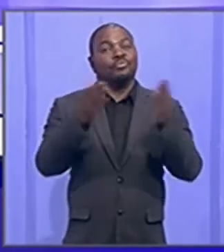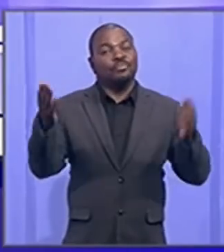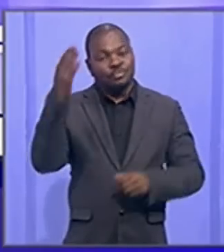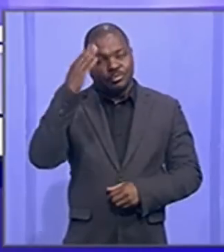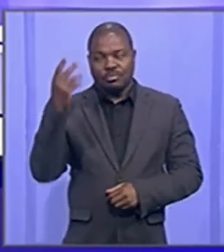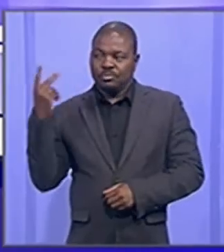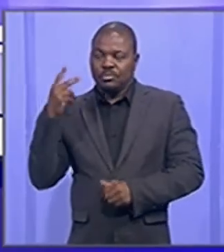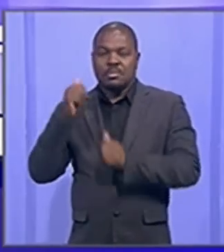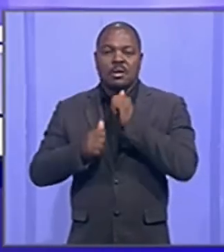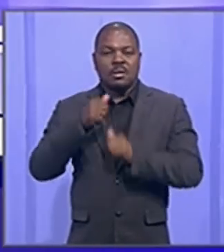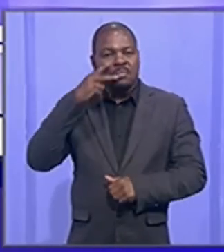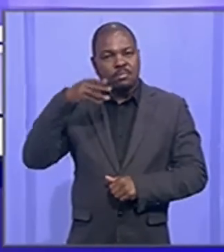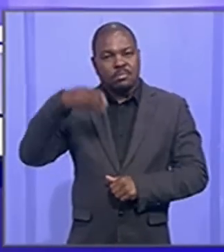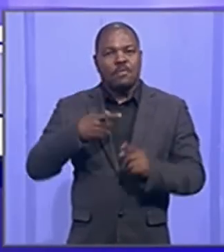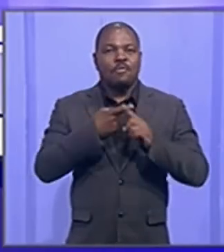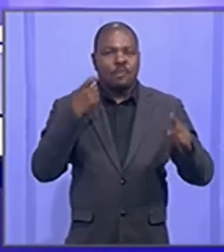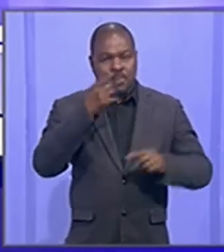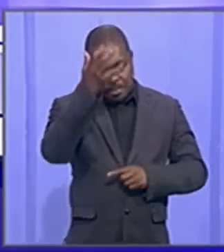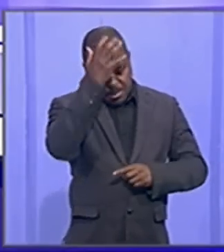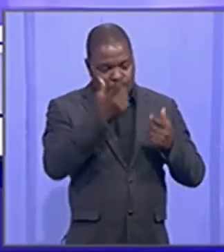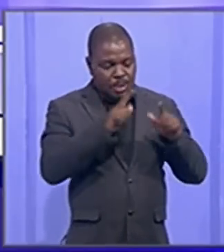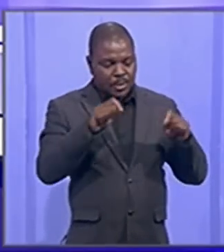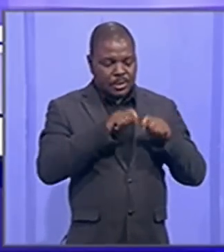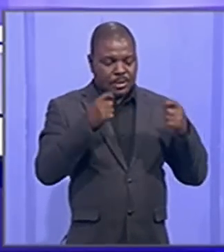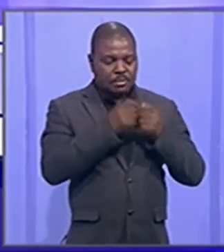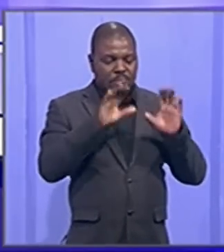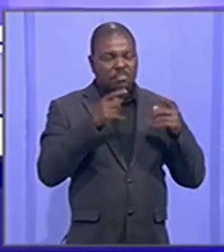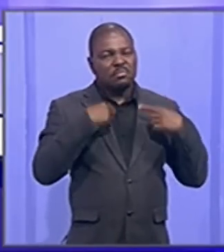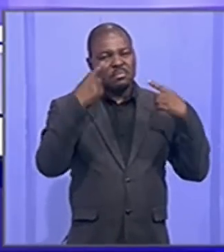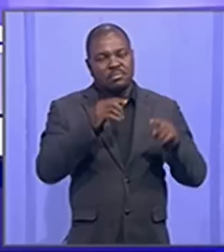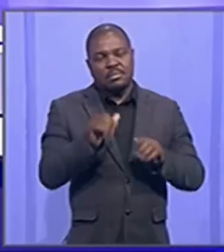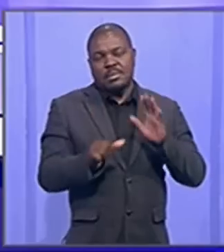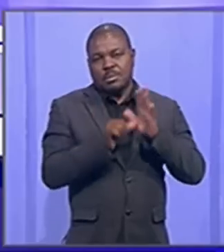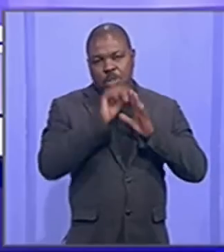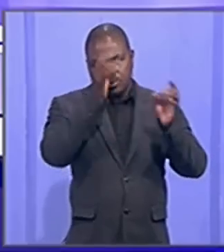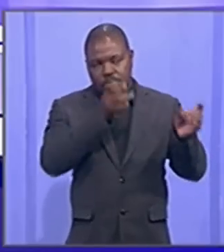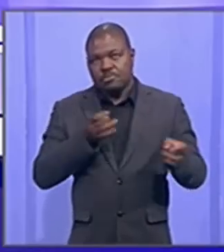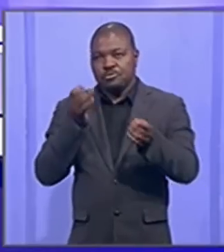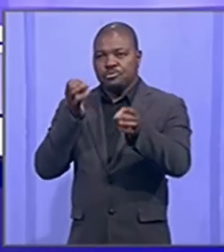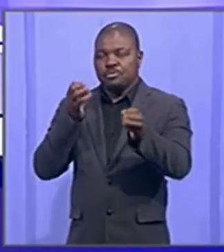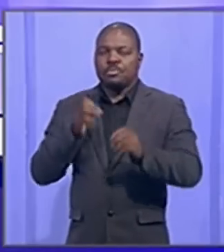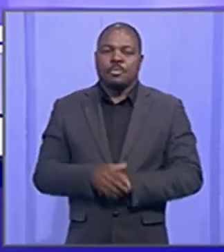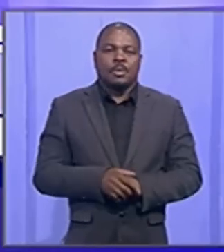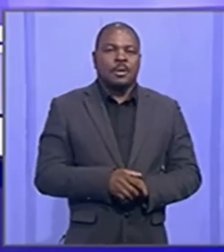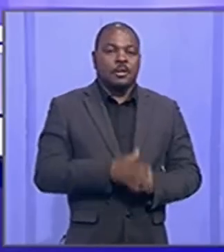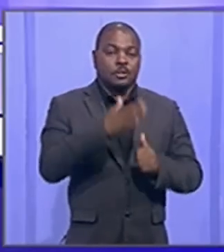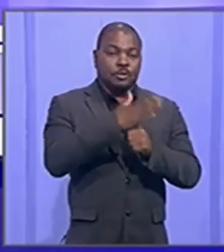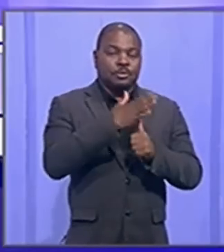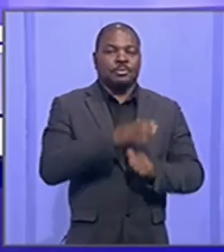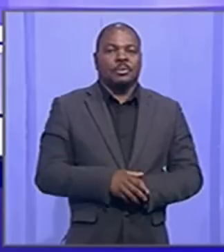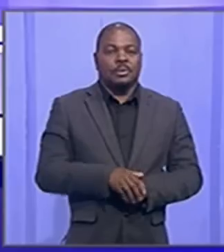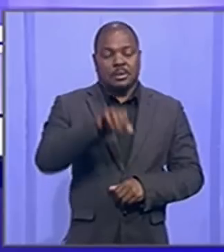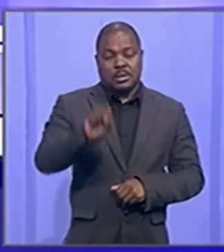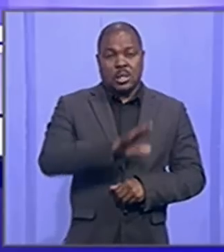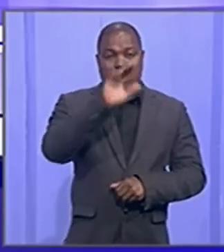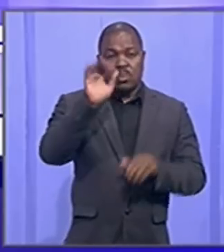nna le wa rrao ka Stan Letlalo re romilwe ke sehlopha sa ditaba tša Sepedi go tlhalosolela tšeo di tlile go di direga re thoma ka tša gore bjalo ka ge naga e temogela